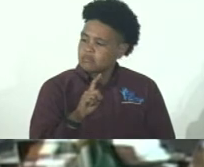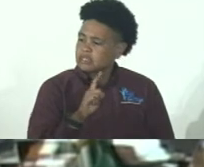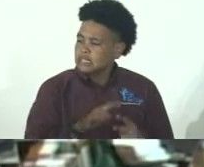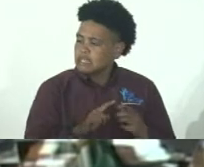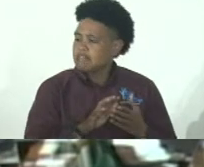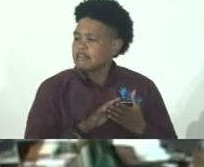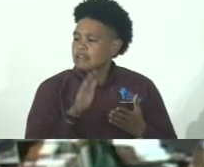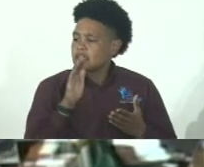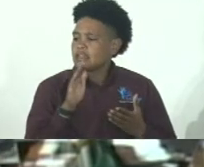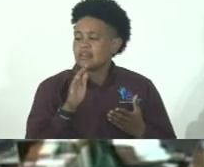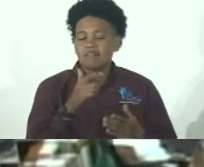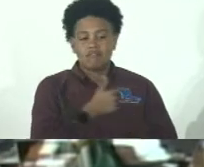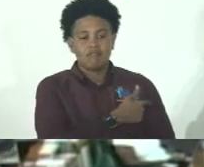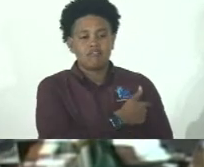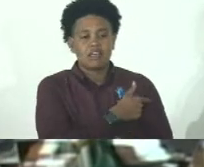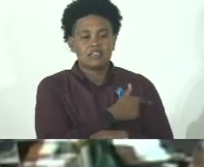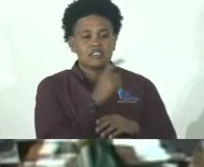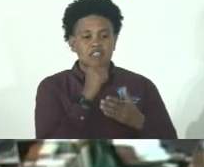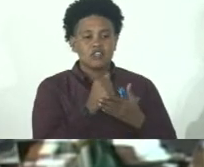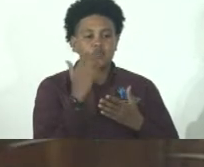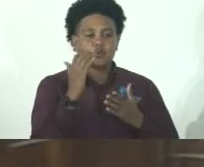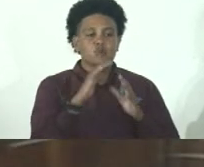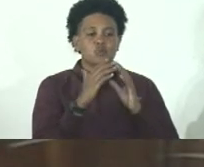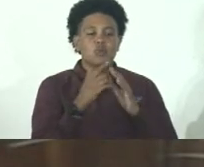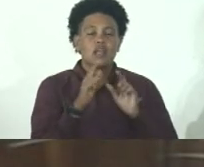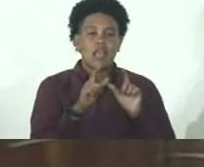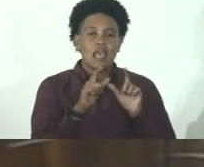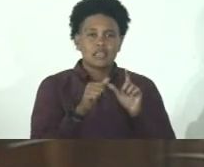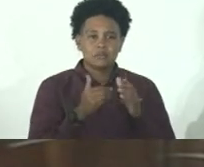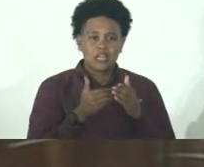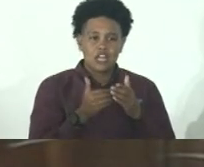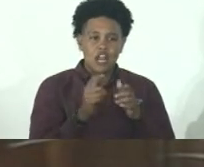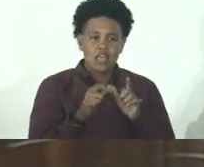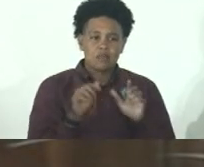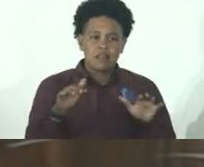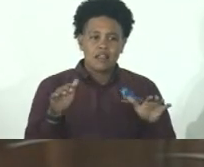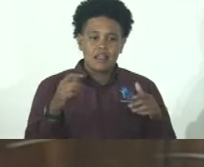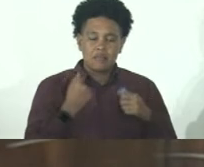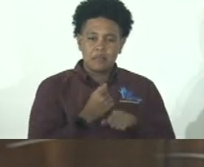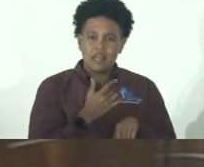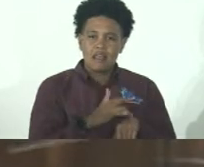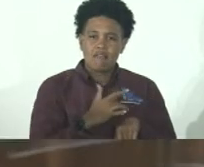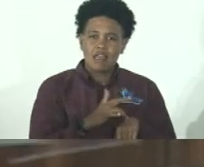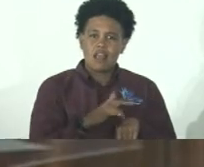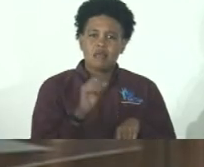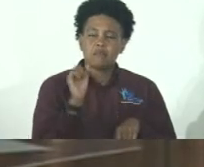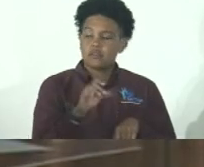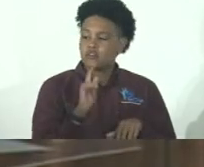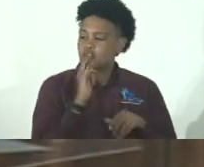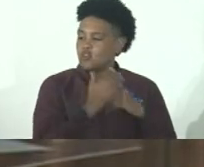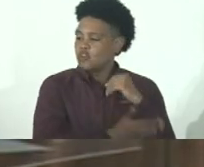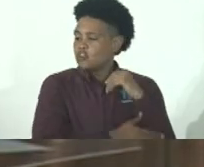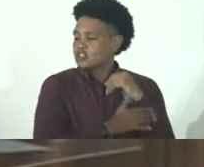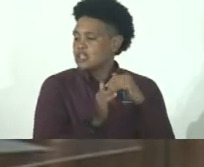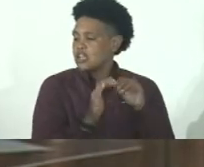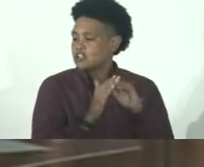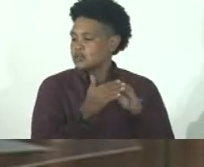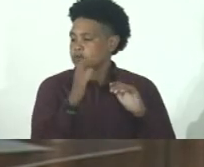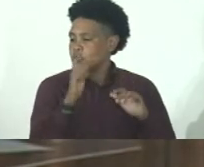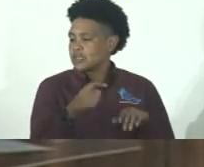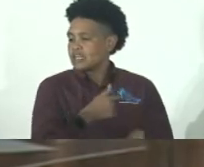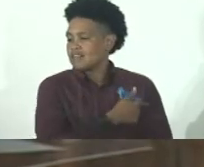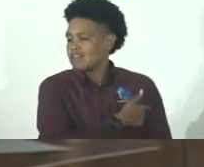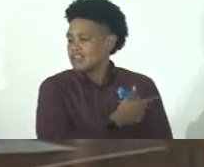rich world being allowed to expire or nearly expire and not being made available to countries that need vaccine one